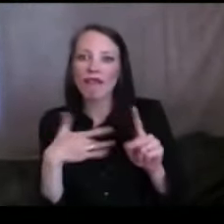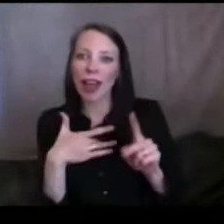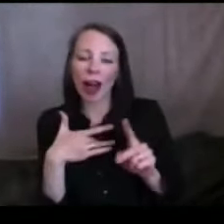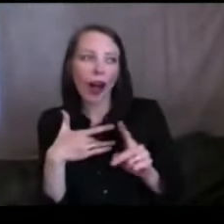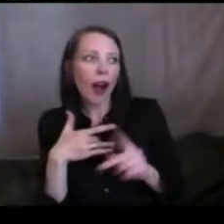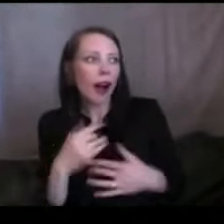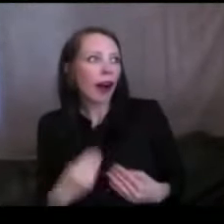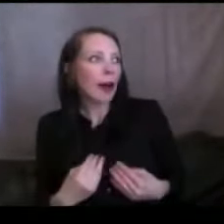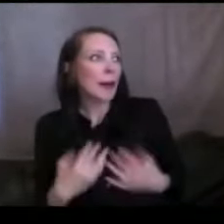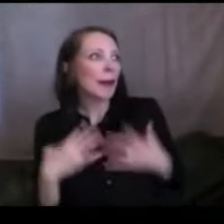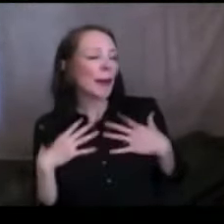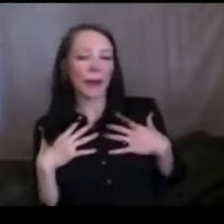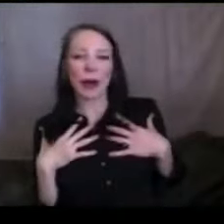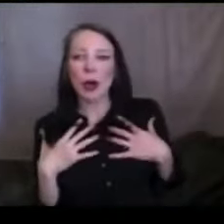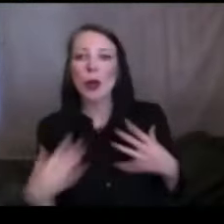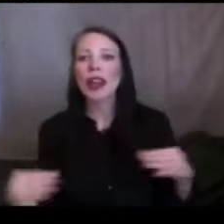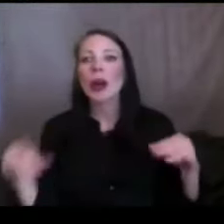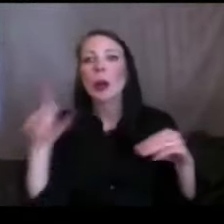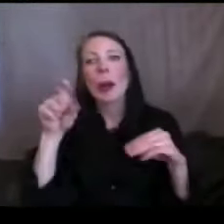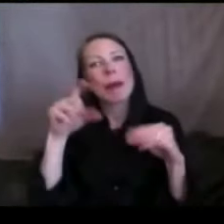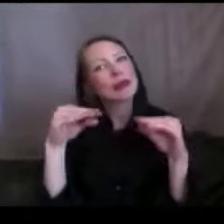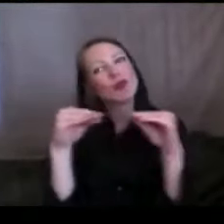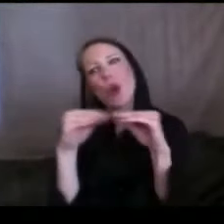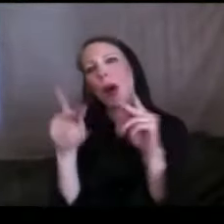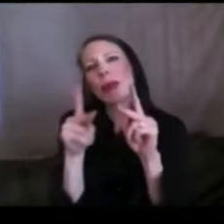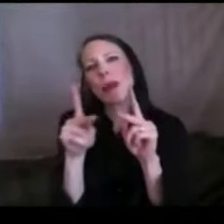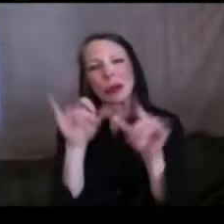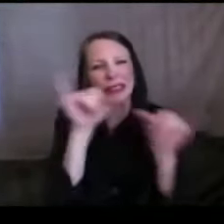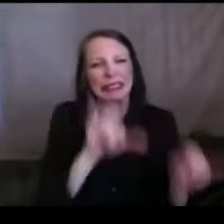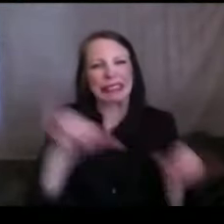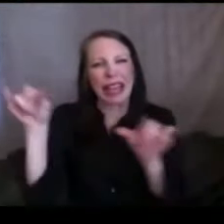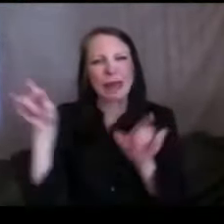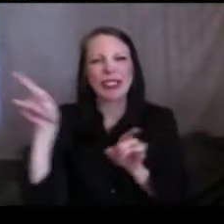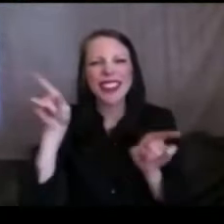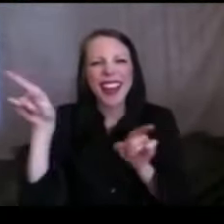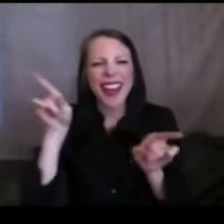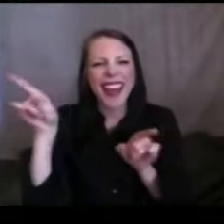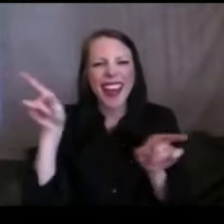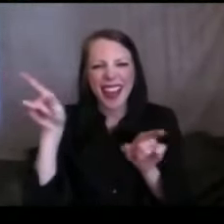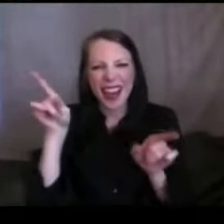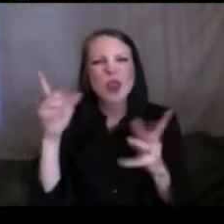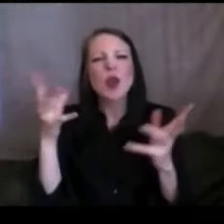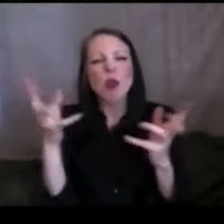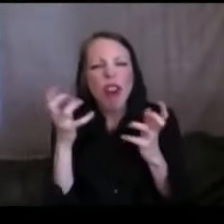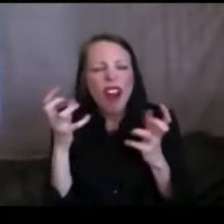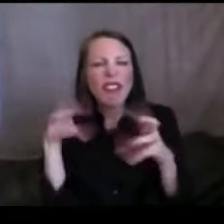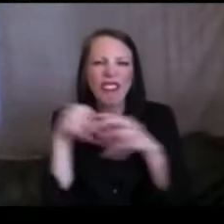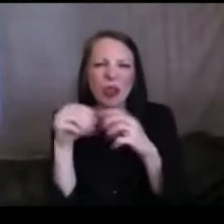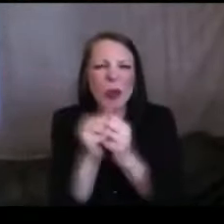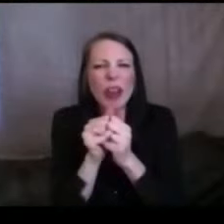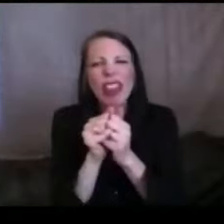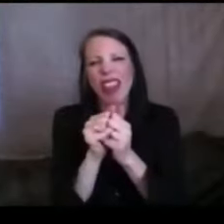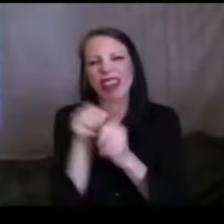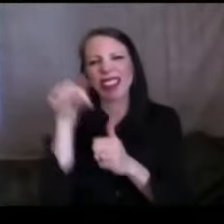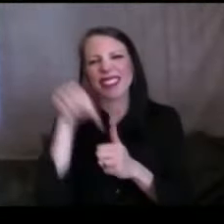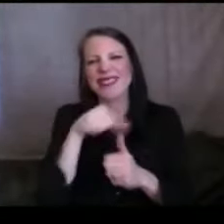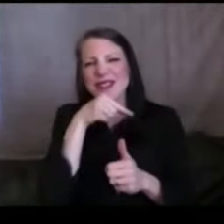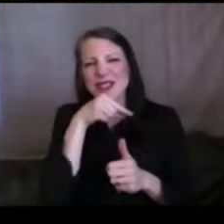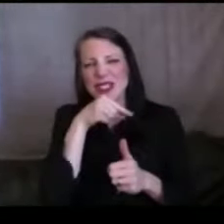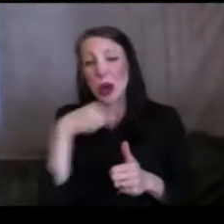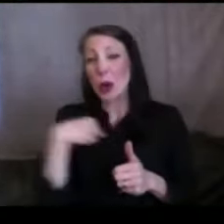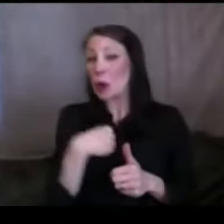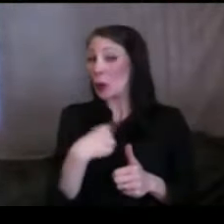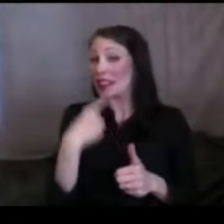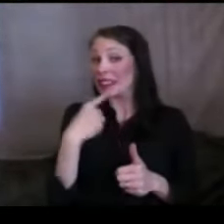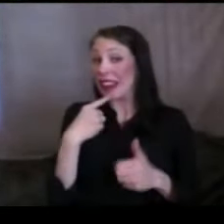see people like that. We need more people like that really wanna grow within the company. And one of the things that we say here is